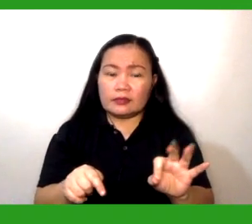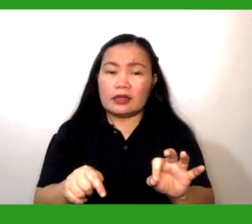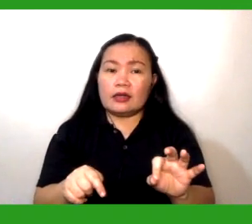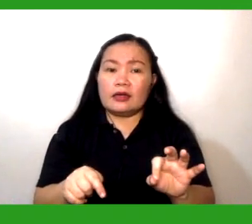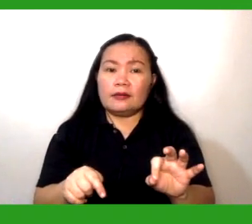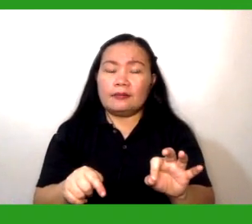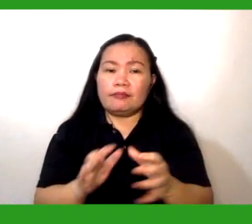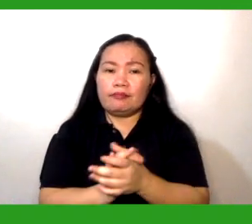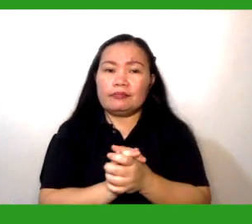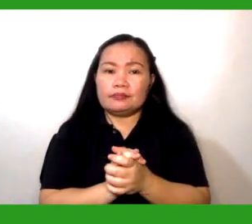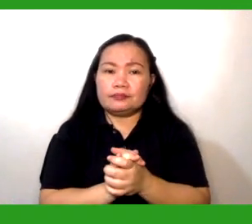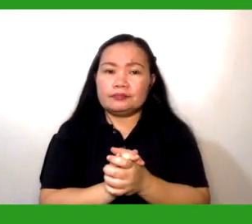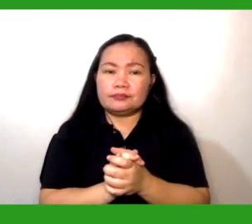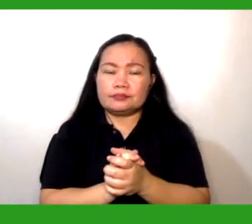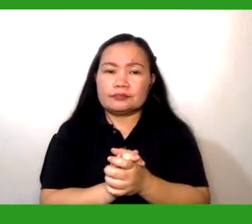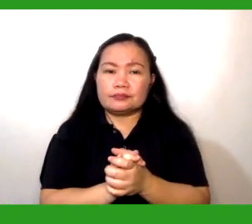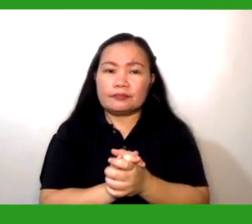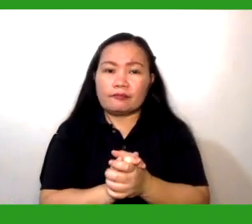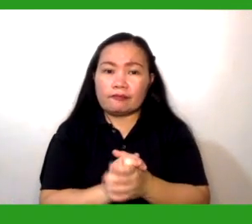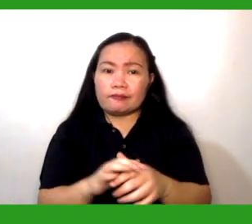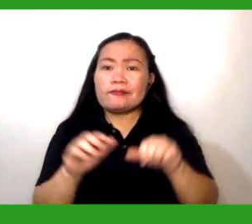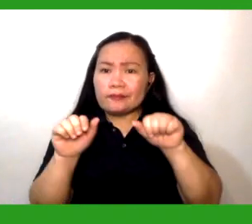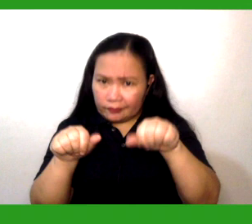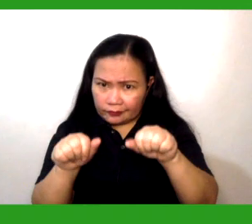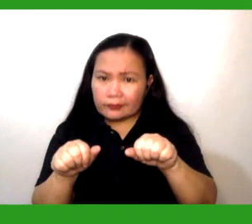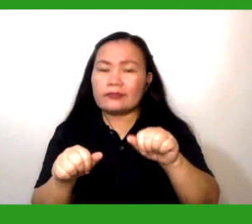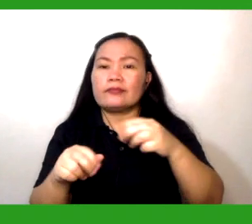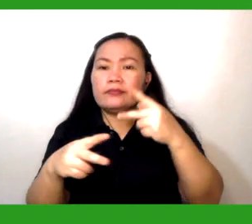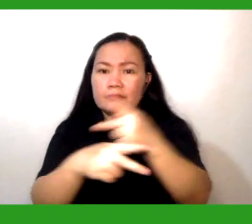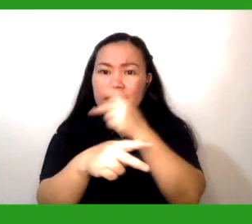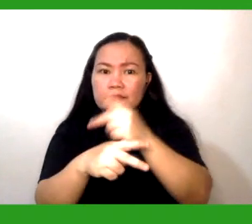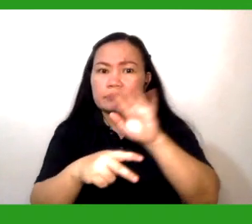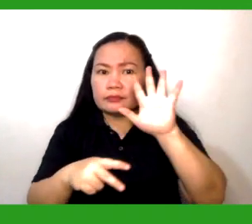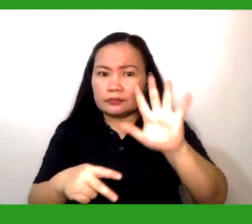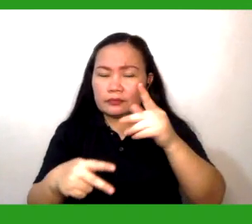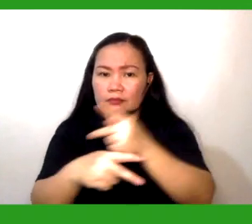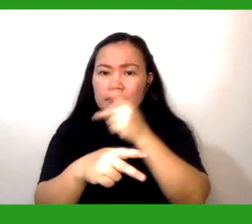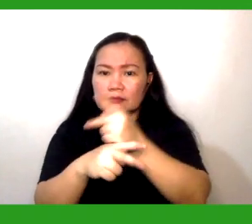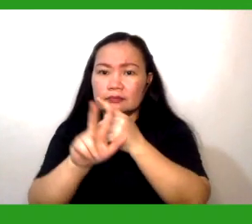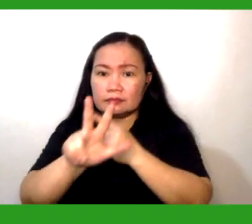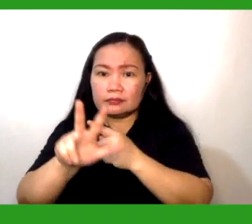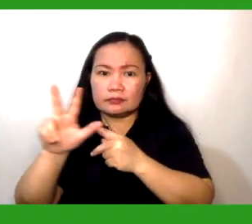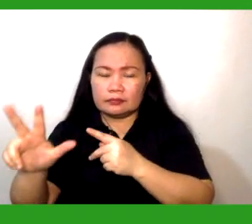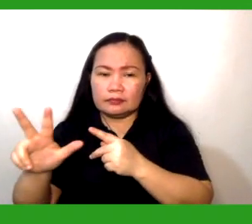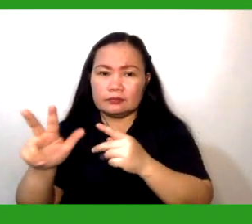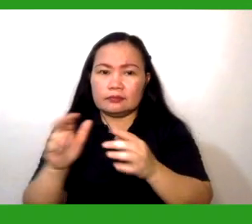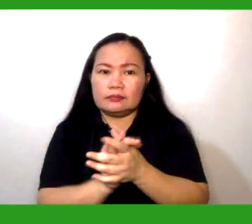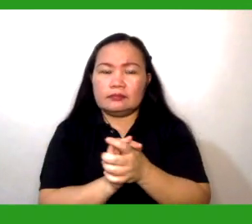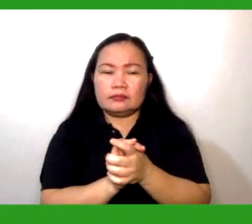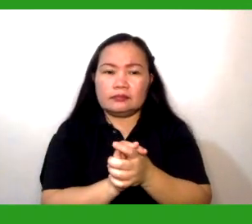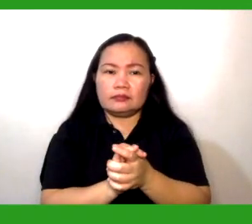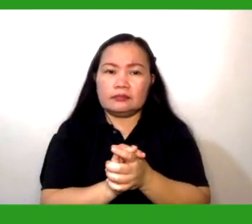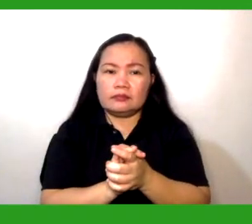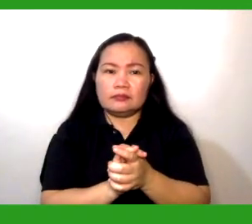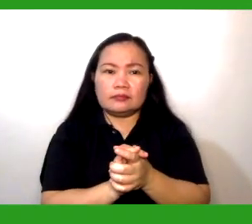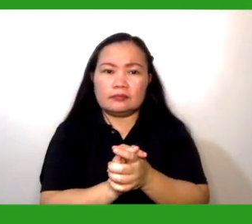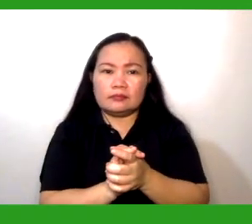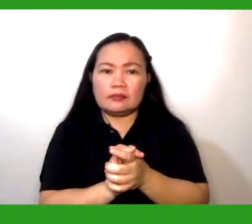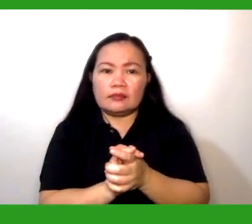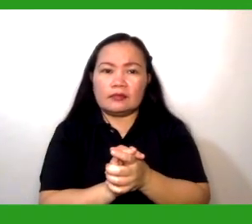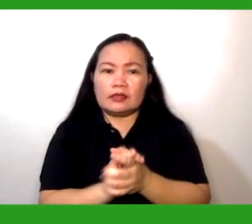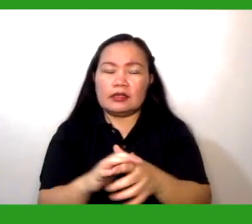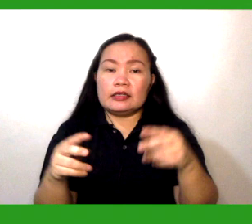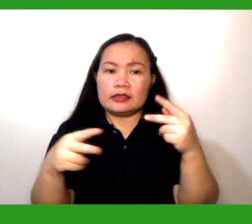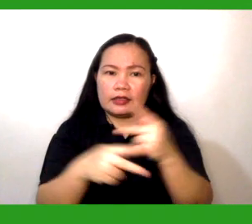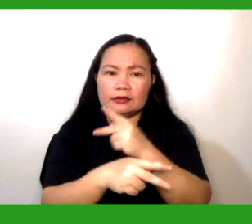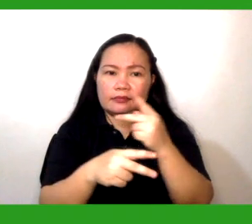times 33. Pwede rin yun. Pero sabi ko nga, pwede mo munang i-divide muna ito para pag yung sagot na makukuha